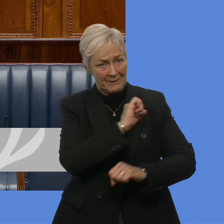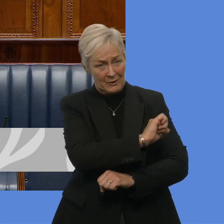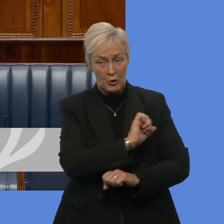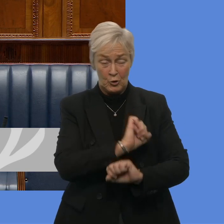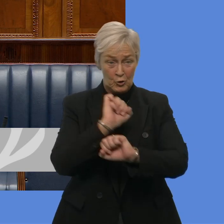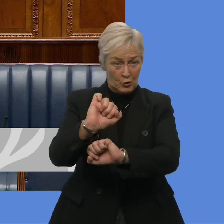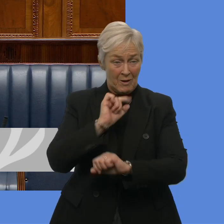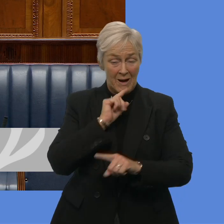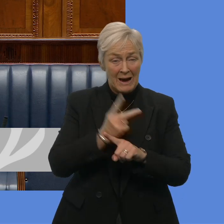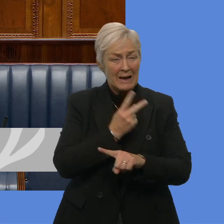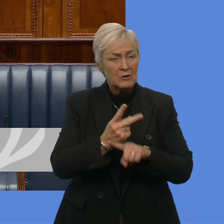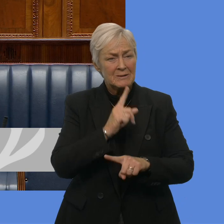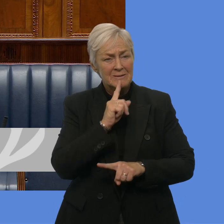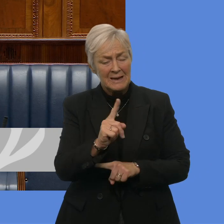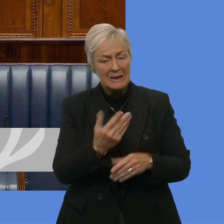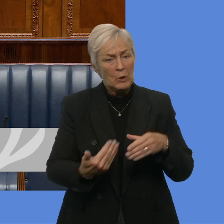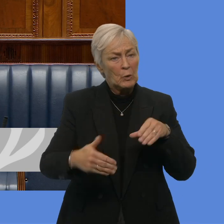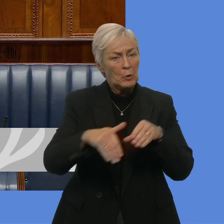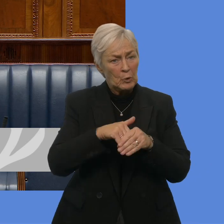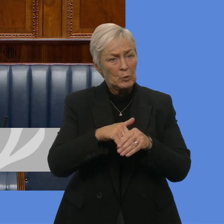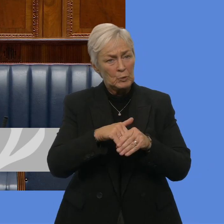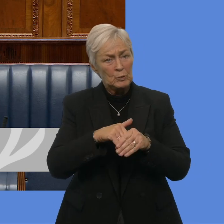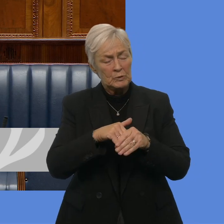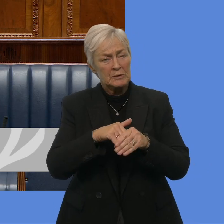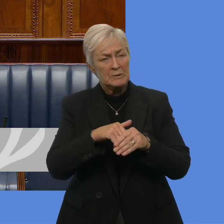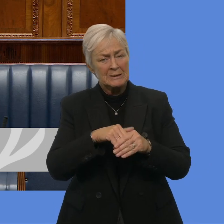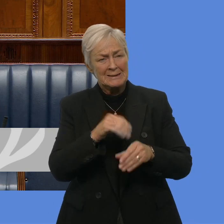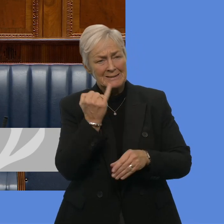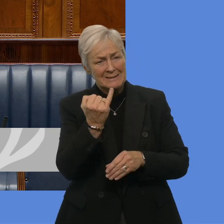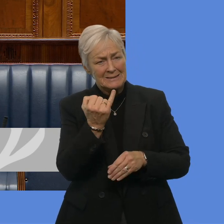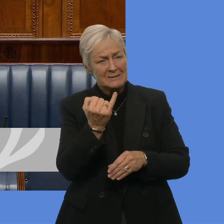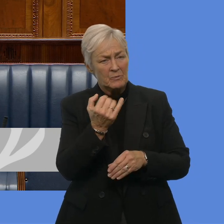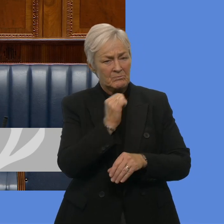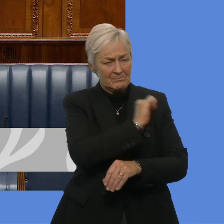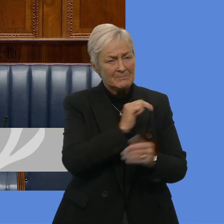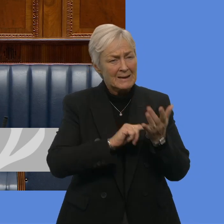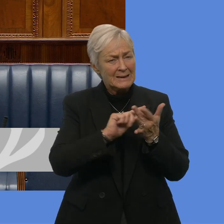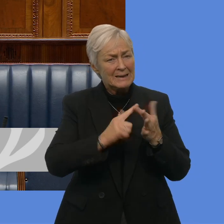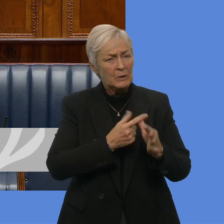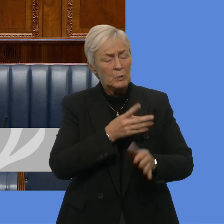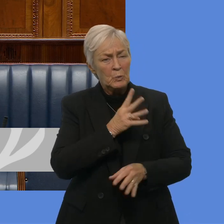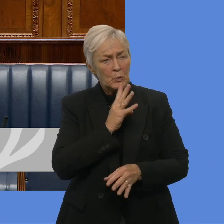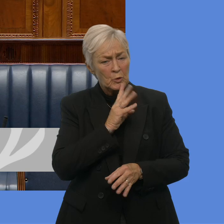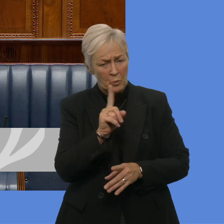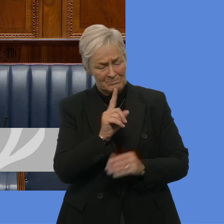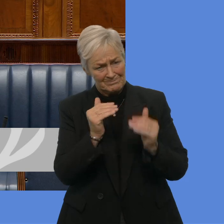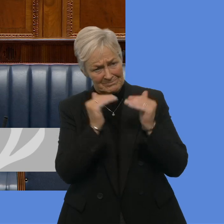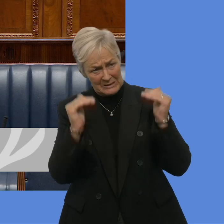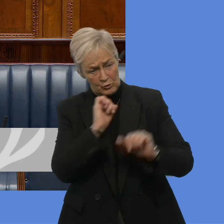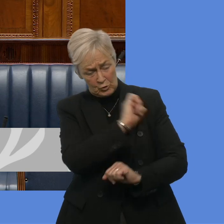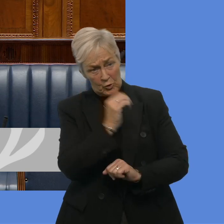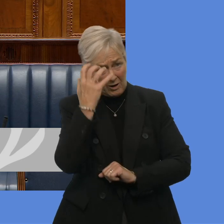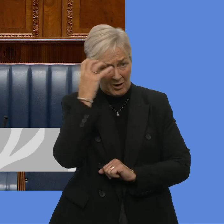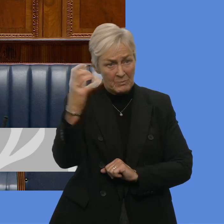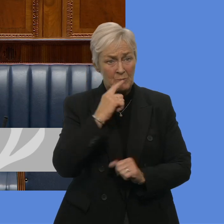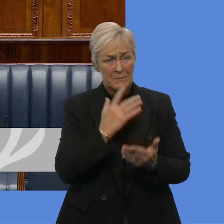answer, you cited into Andy Allen there about 6 of those cases was NI Water. At what stage is your department and government going to get